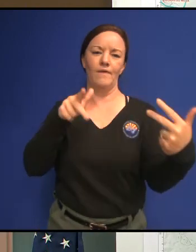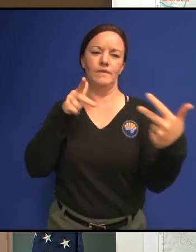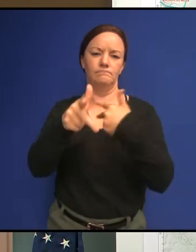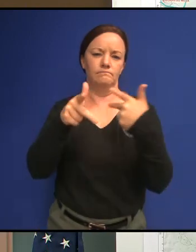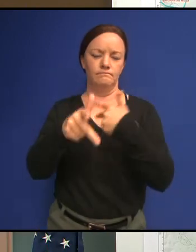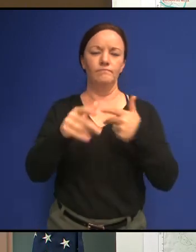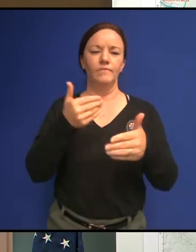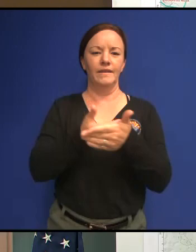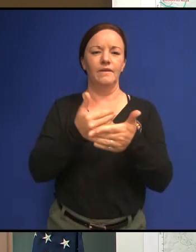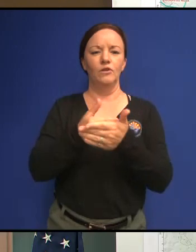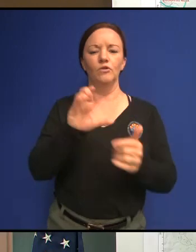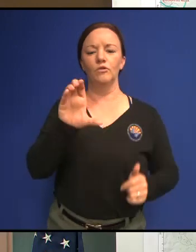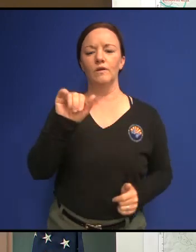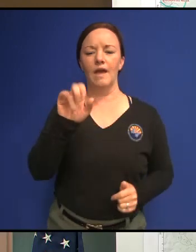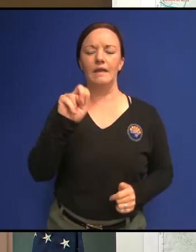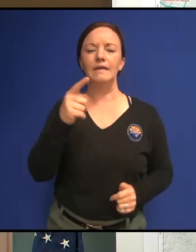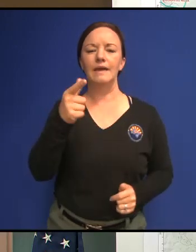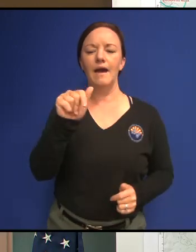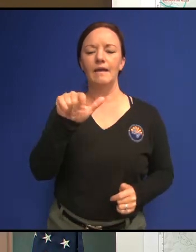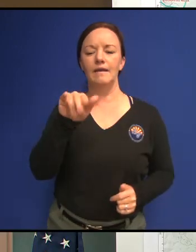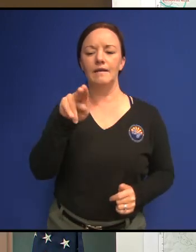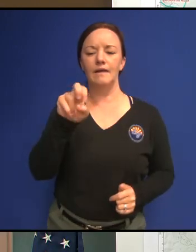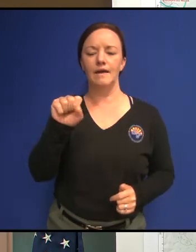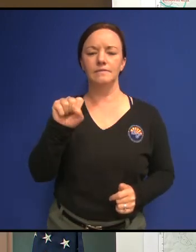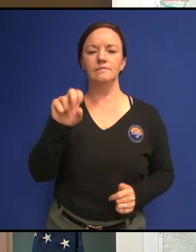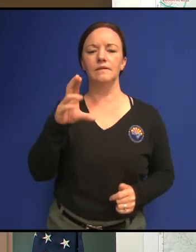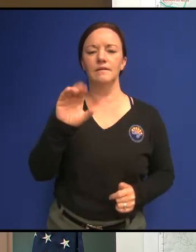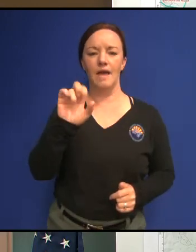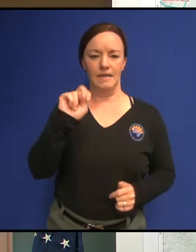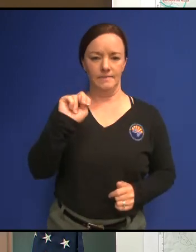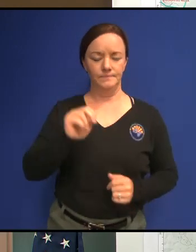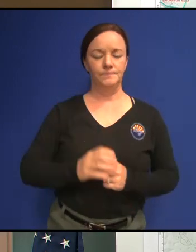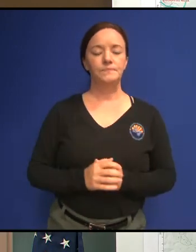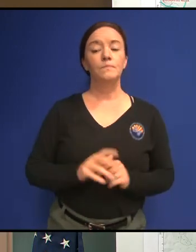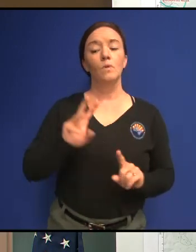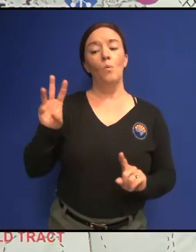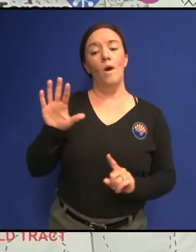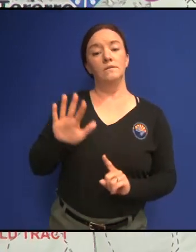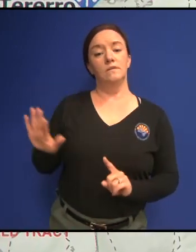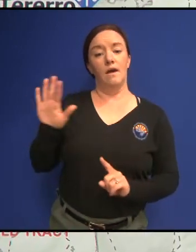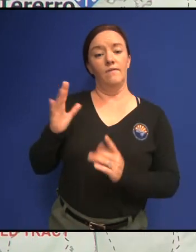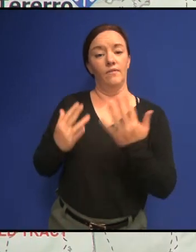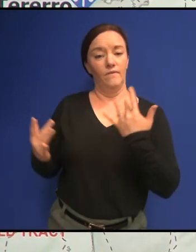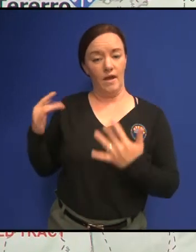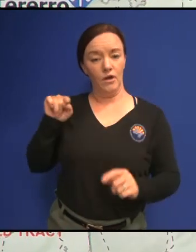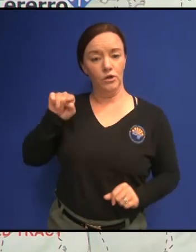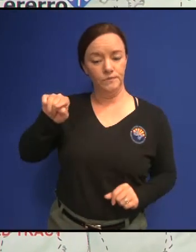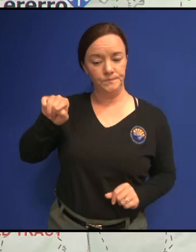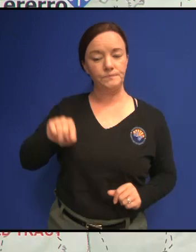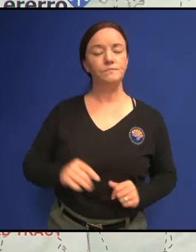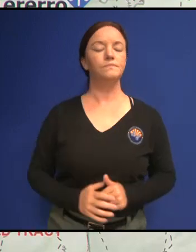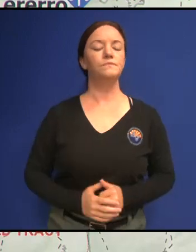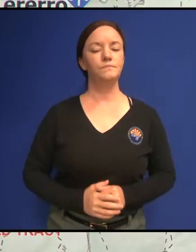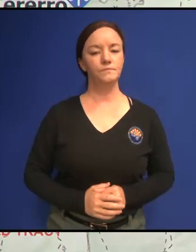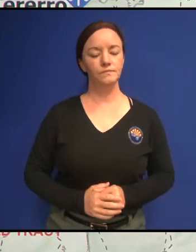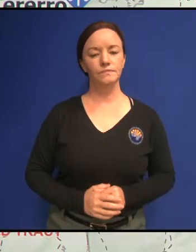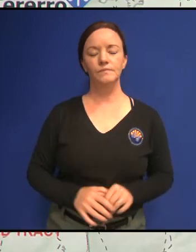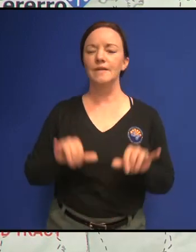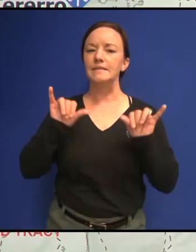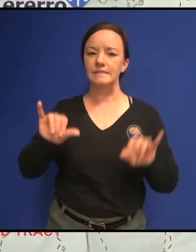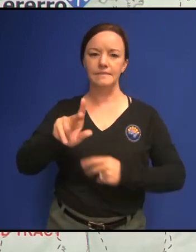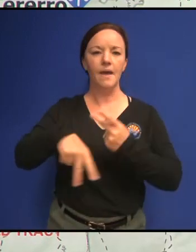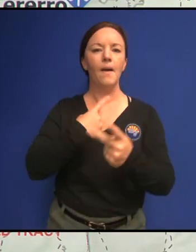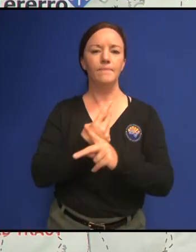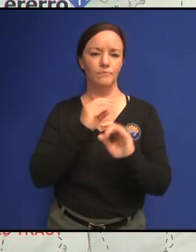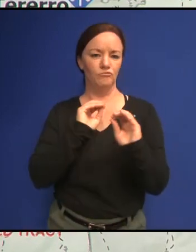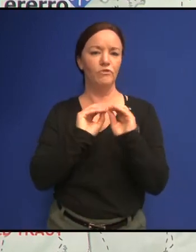canyon. Moving over to the west side of the fire, we're continuing to do that same sort of repair